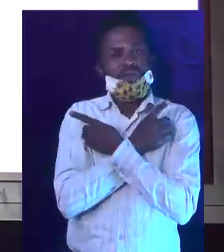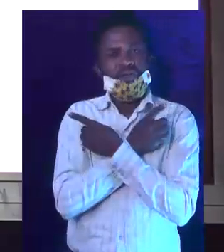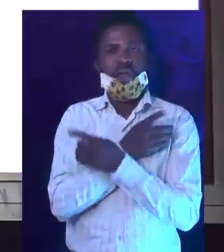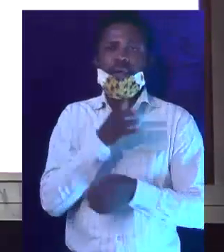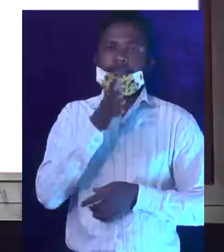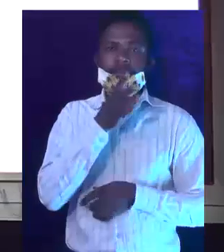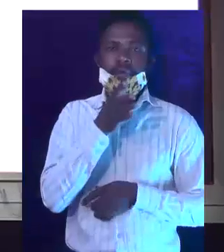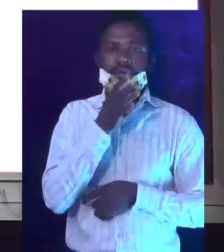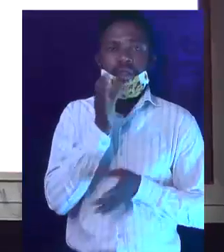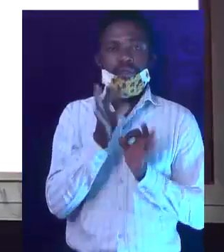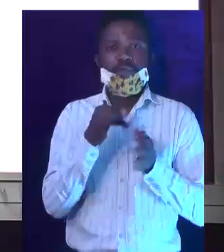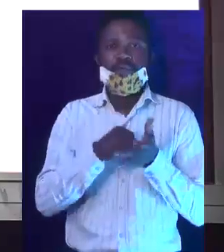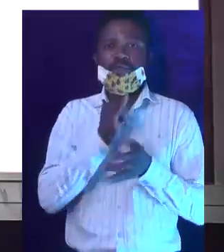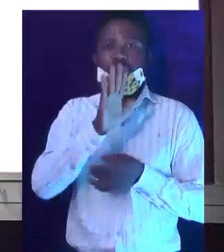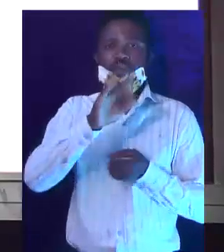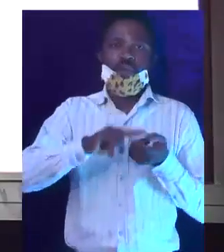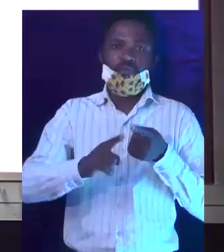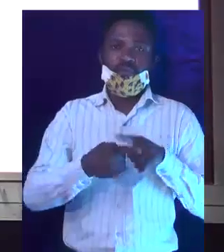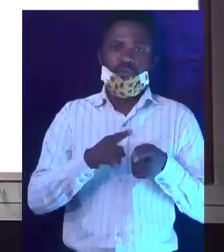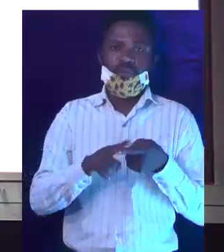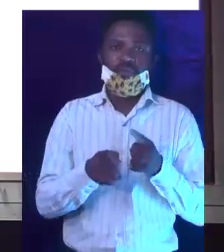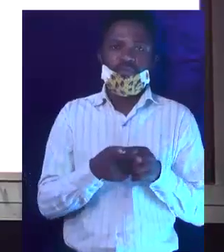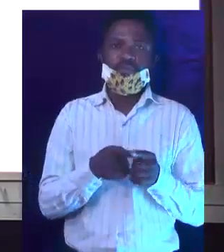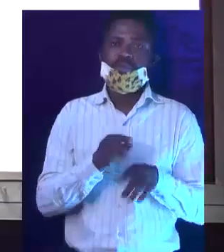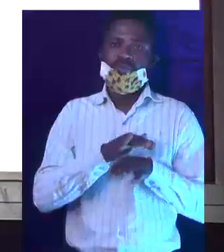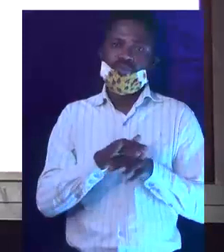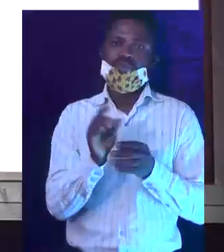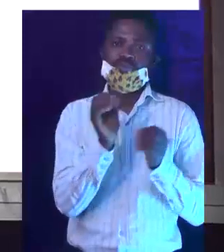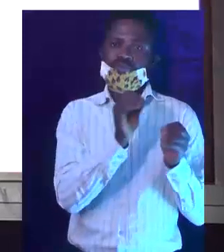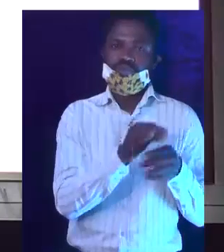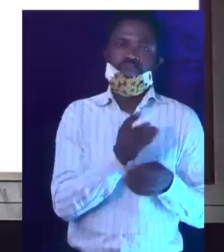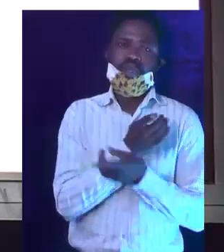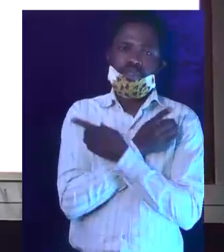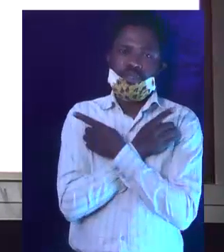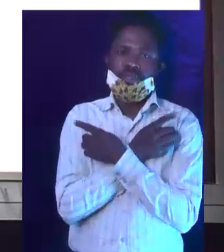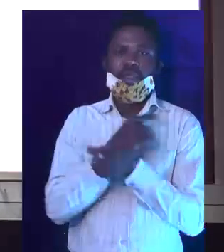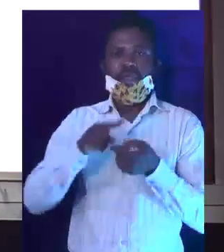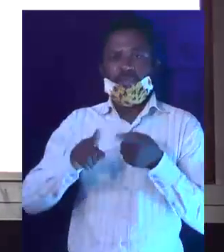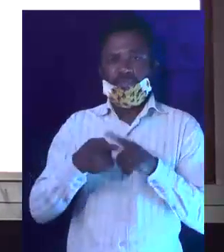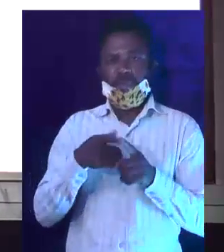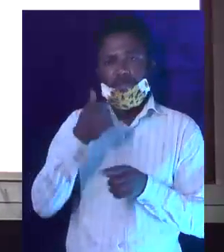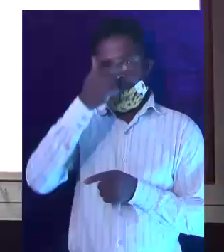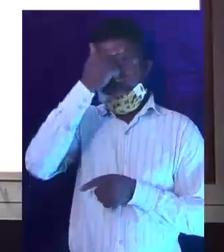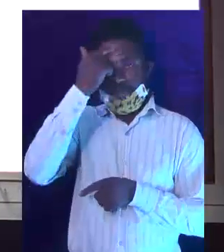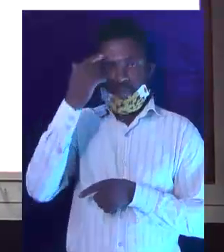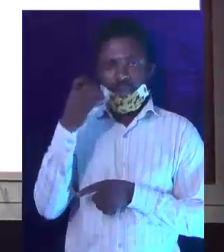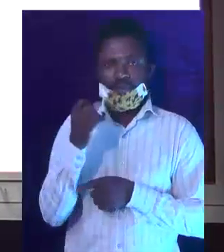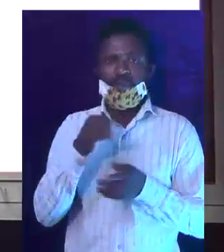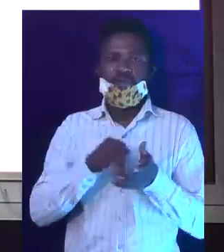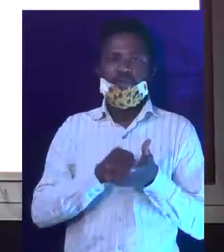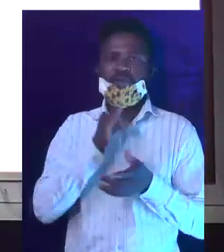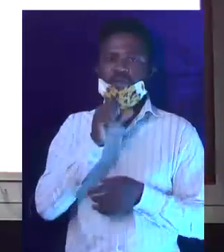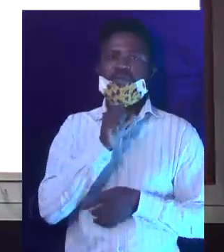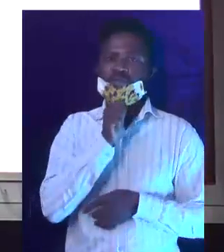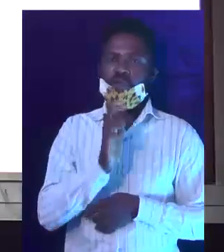you are writing to a friend, avoid writing dear friend. The reason is it is